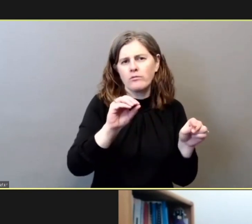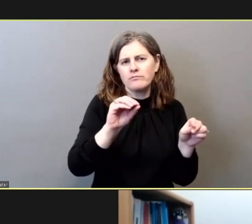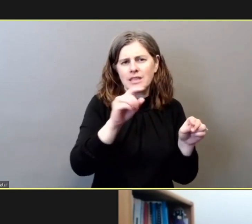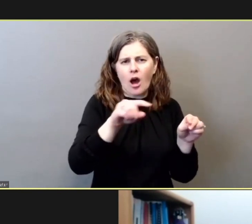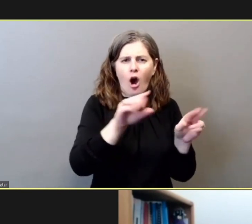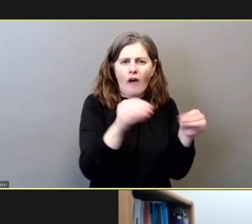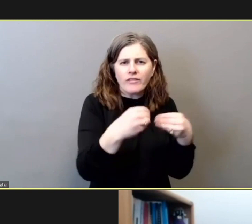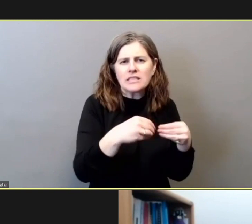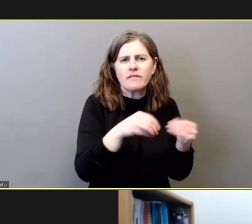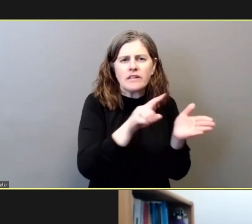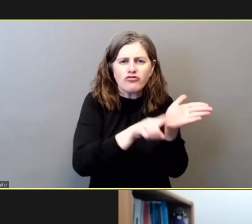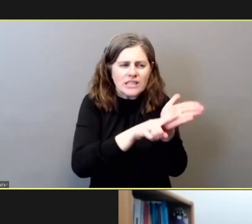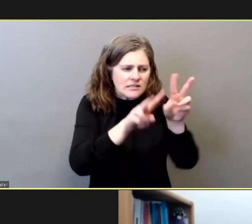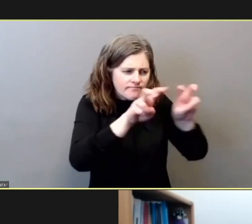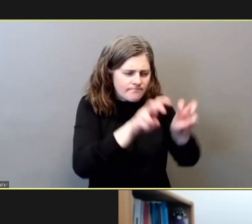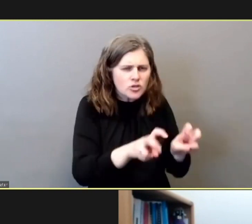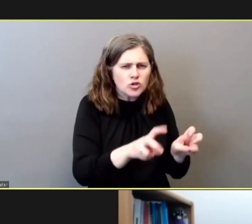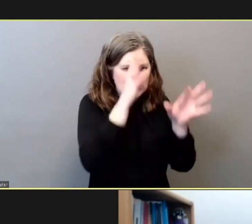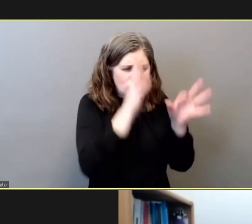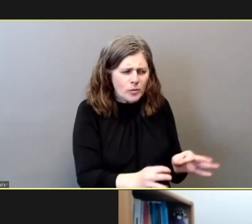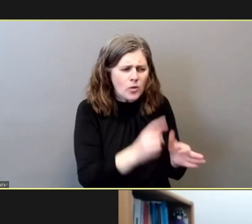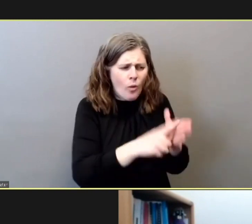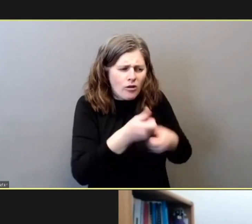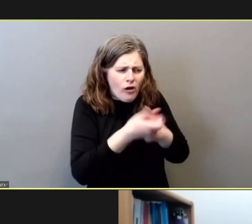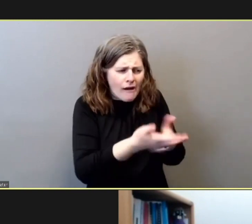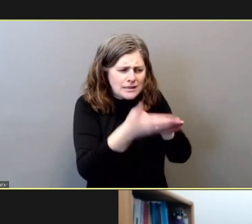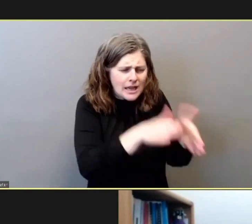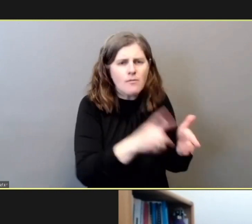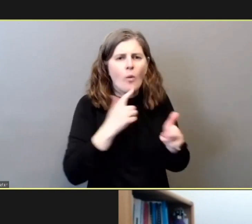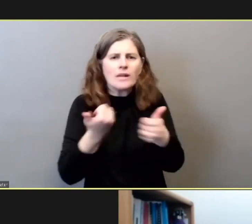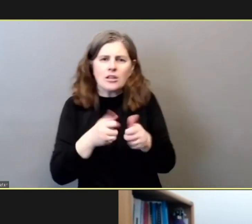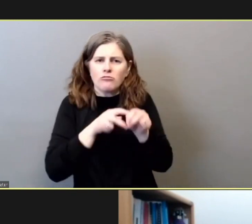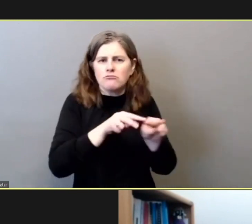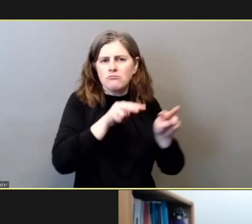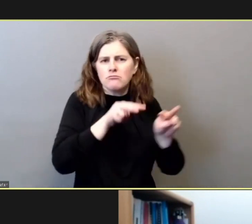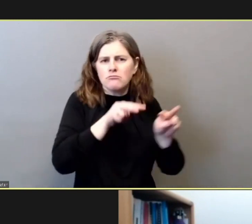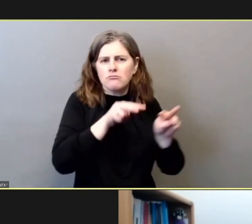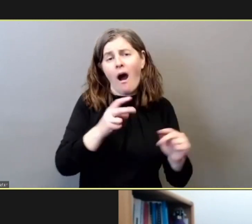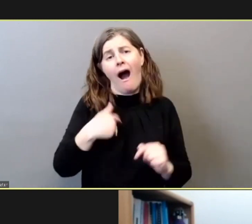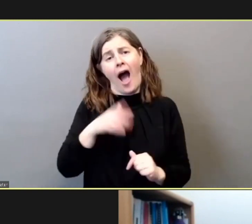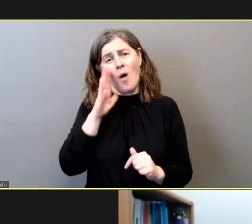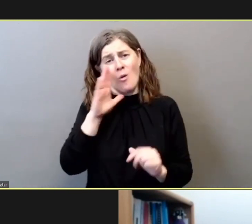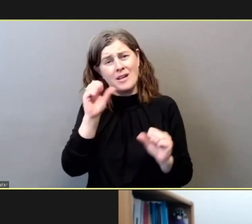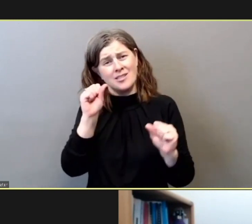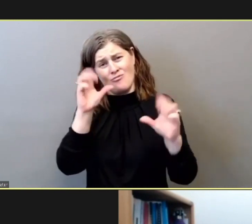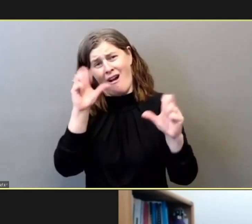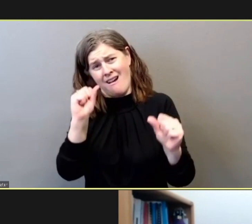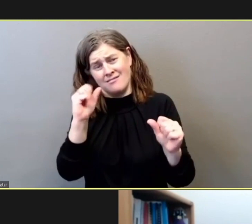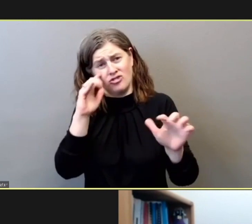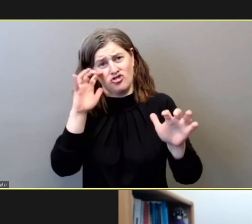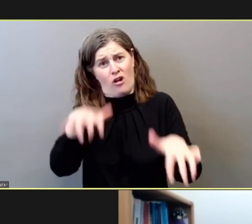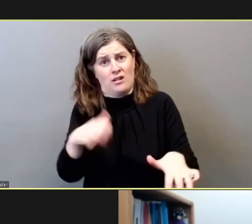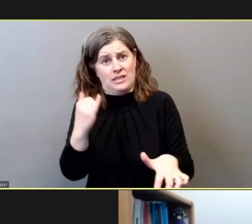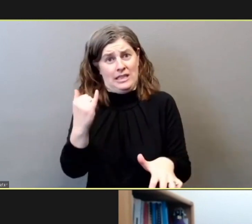we still keep track of those and report them. So I would be really surprised and stunned, actually, if we